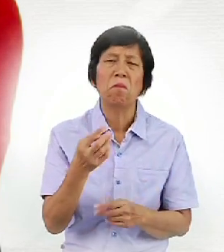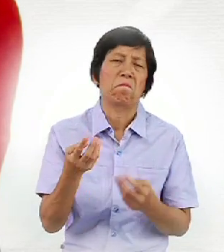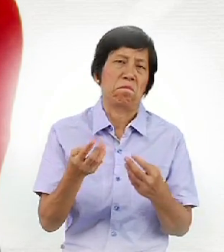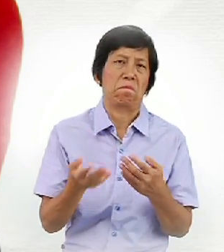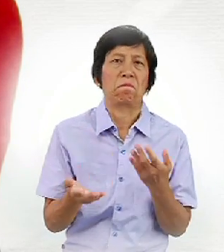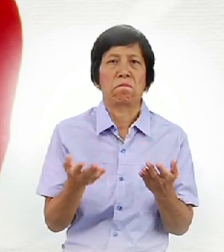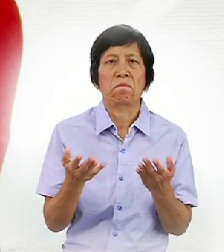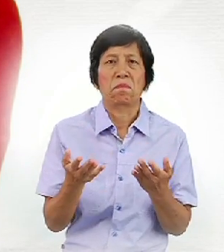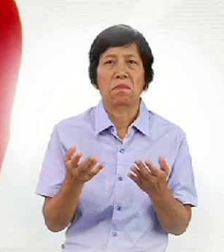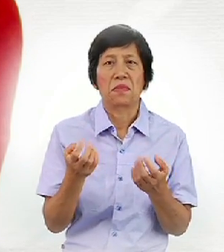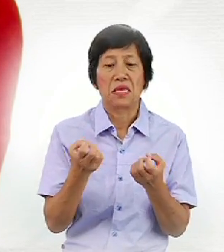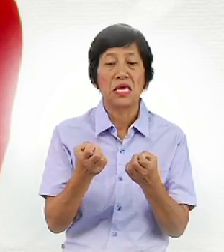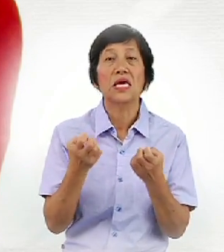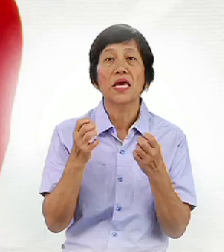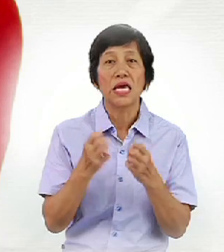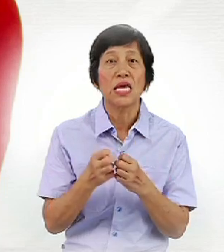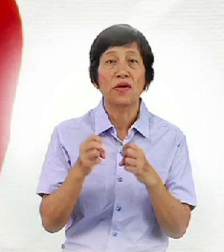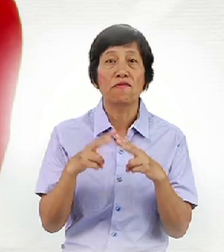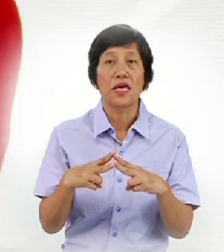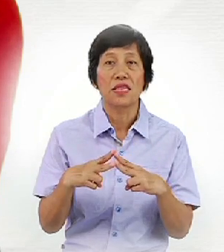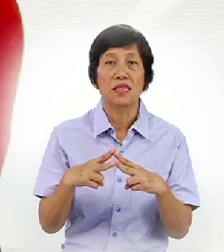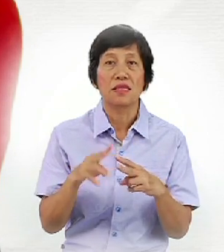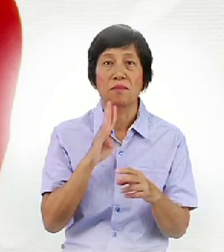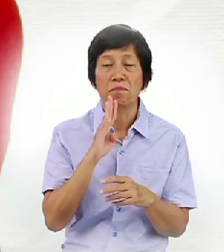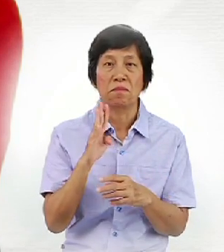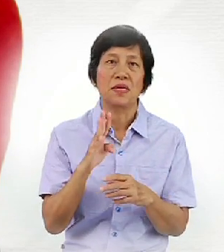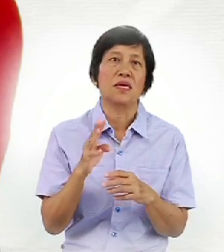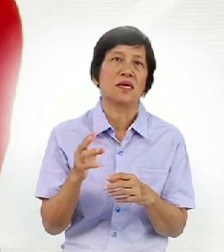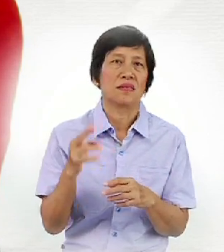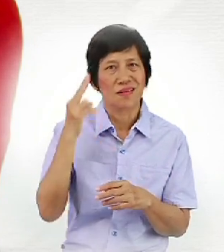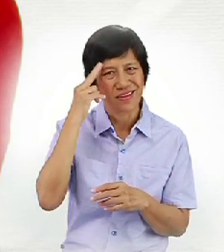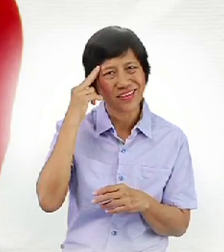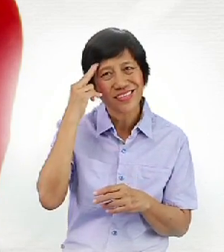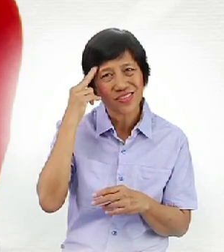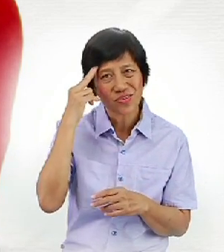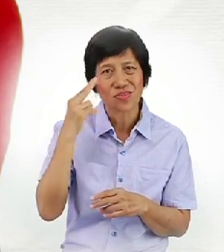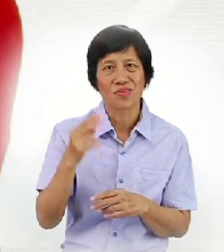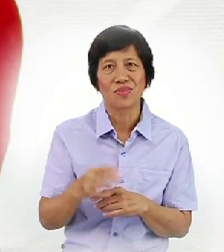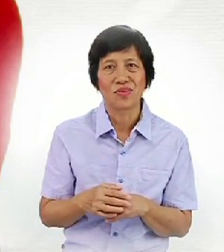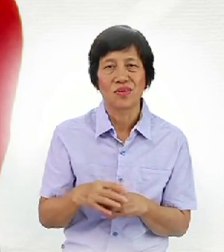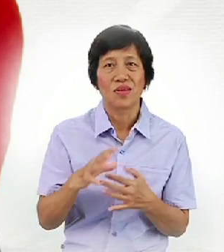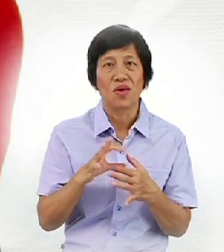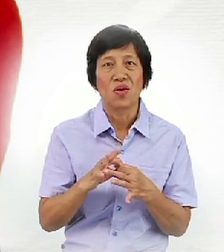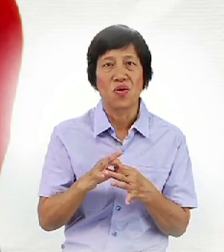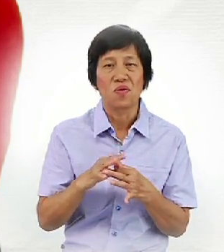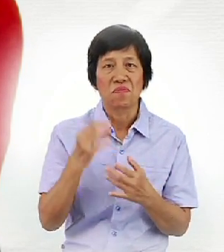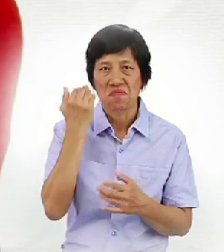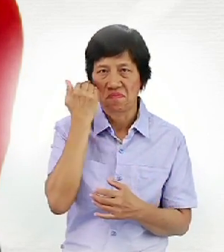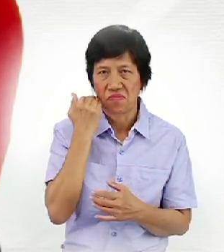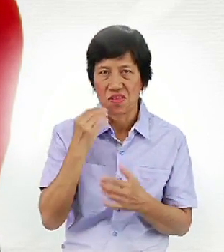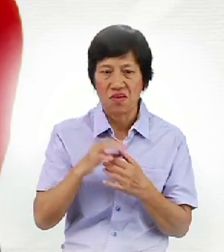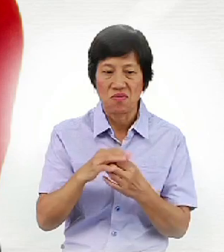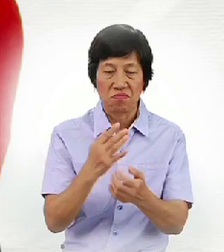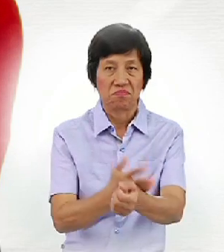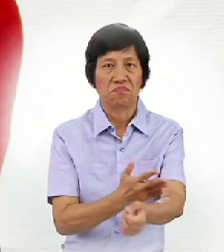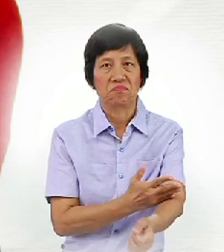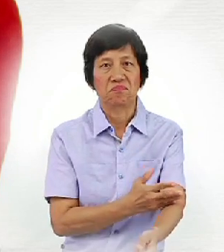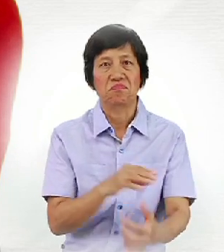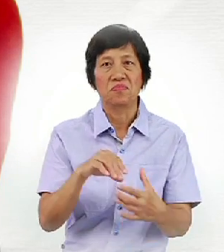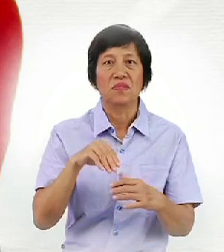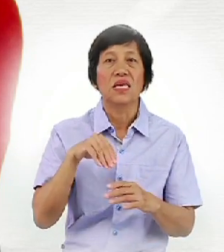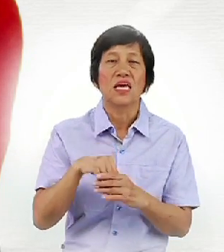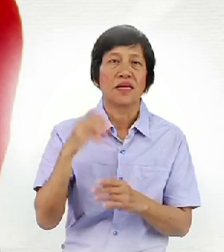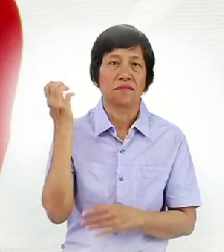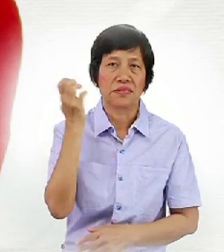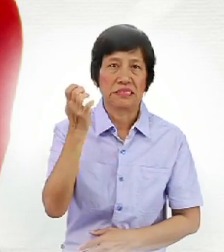might even be the cause of the lack of progress in